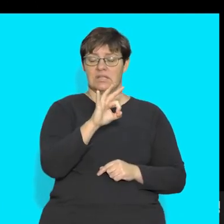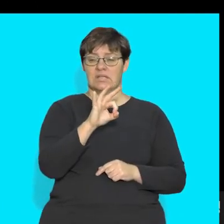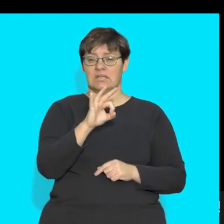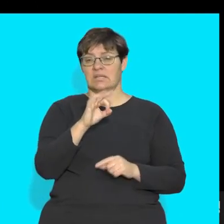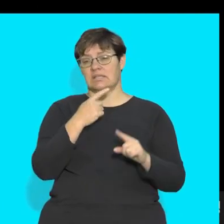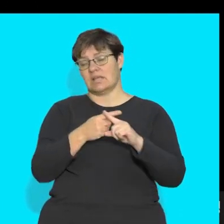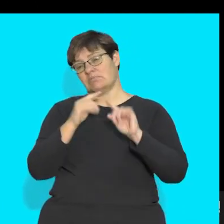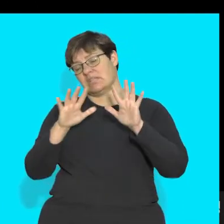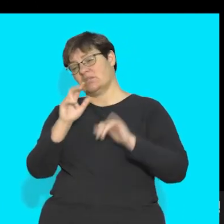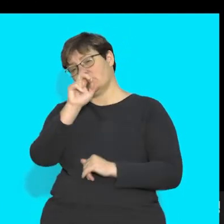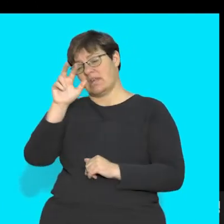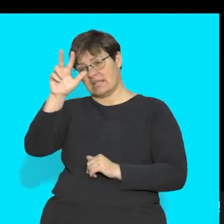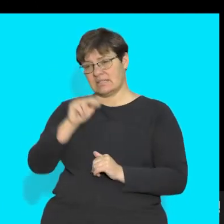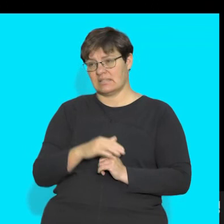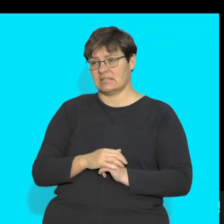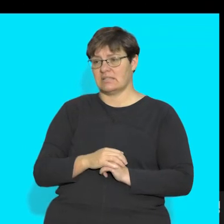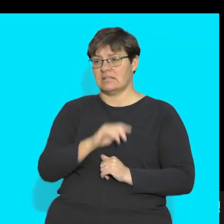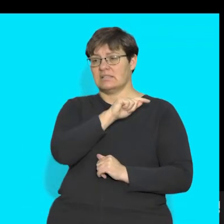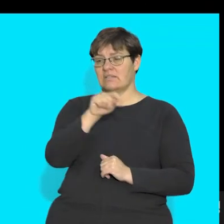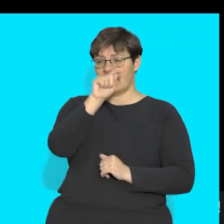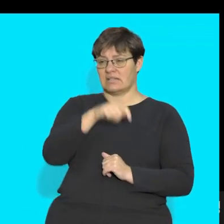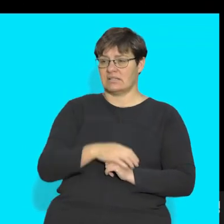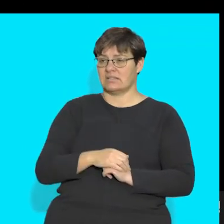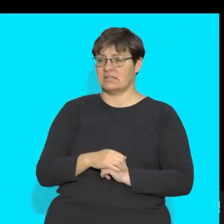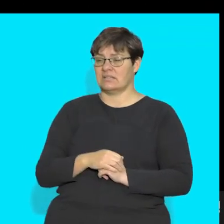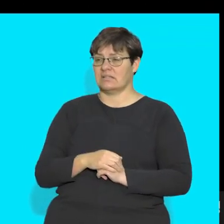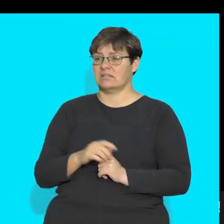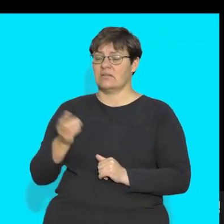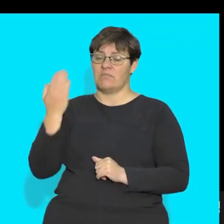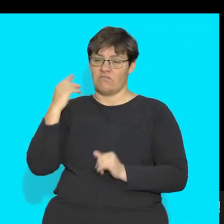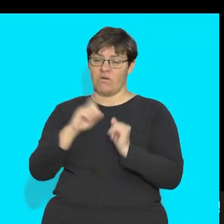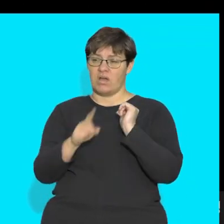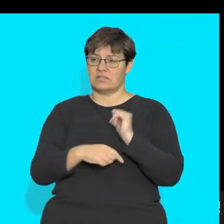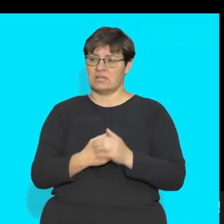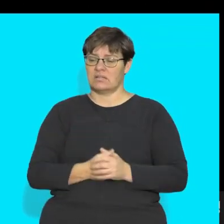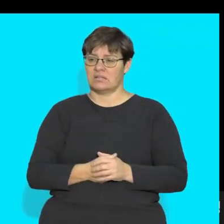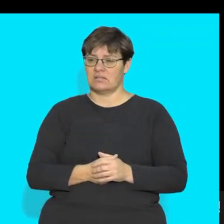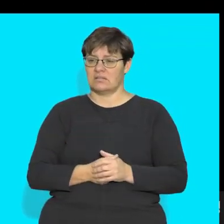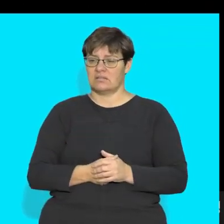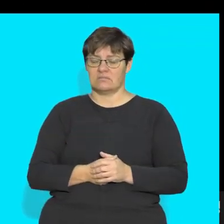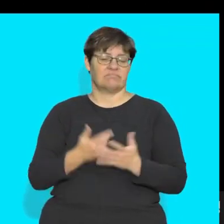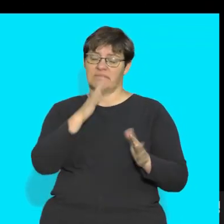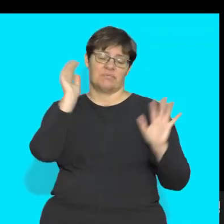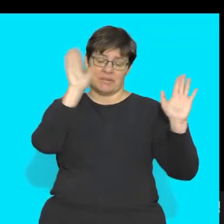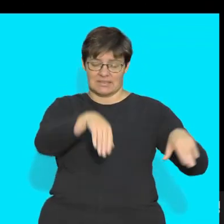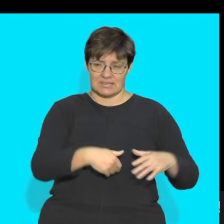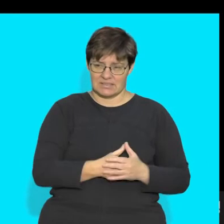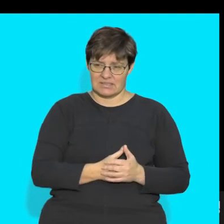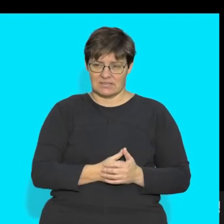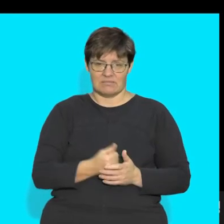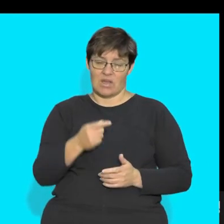to times 10 to the 8. I'm going to divide it by the last answer I had. No, never